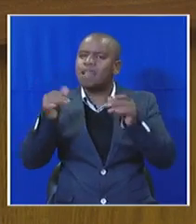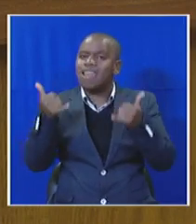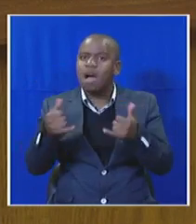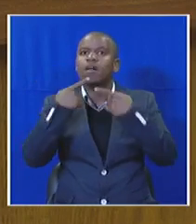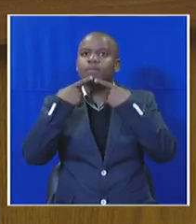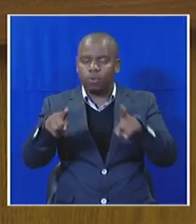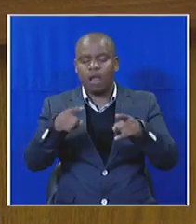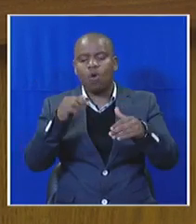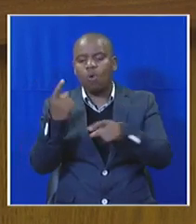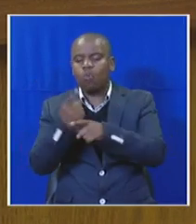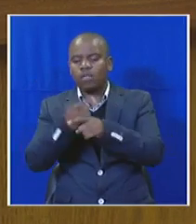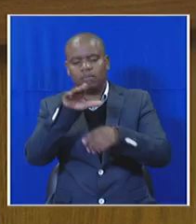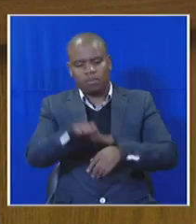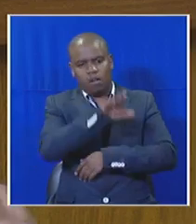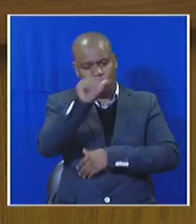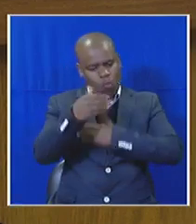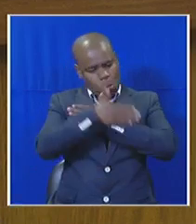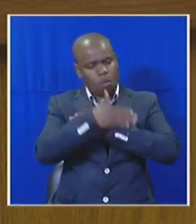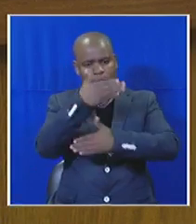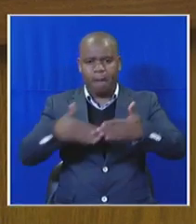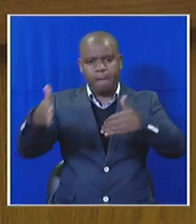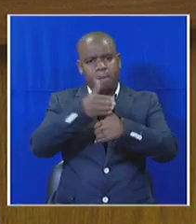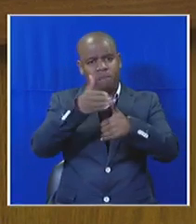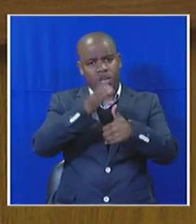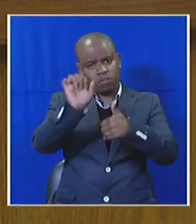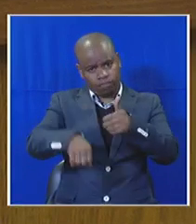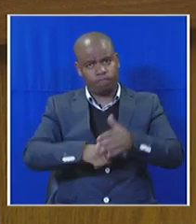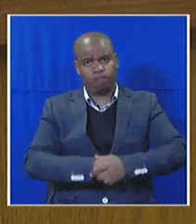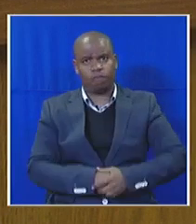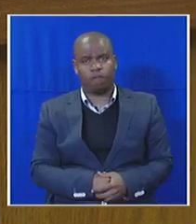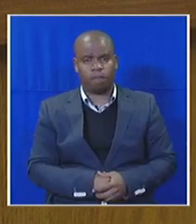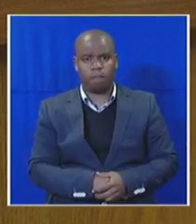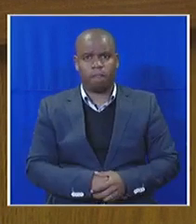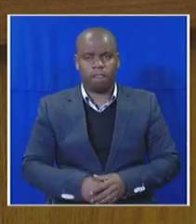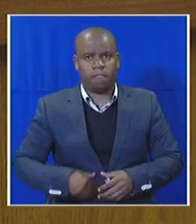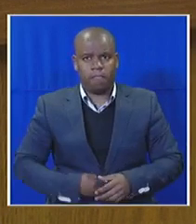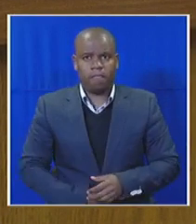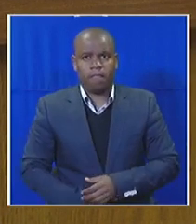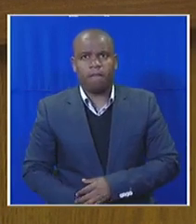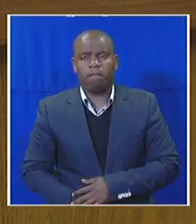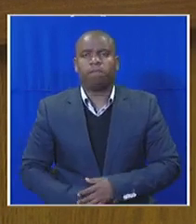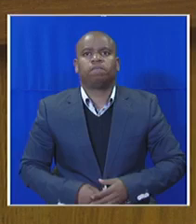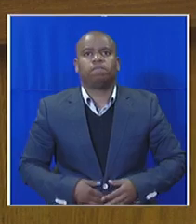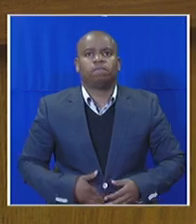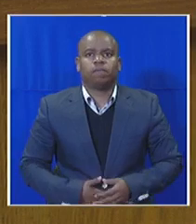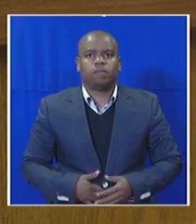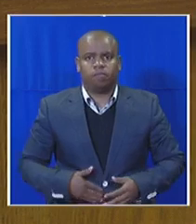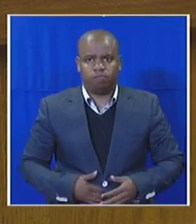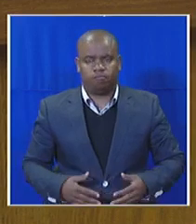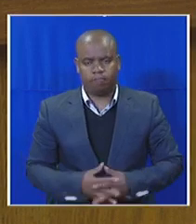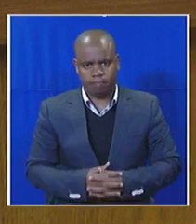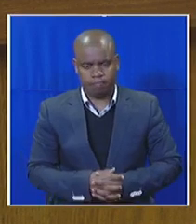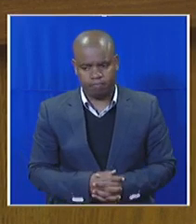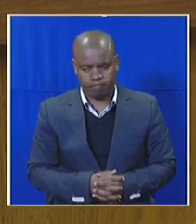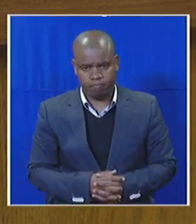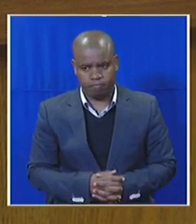The Honorable President. Thank you very much, Honorable Speaker. Maybe